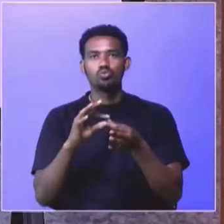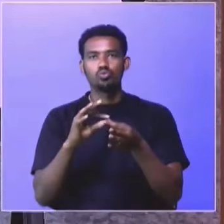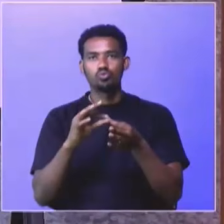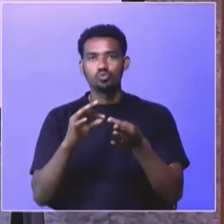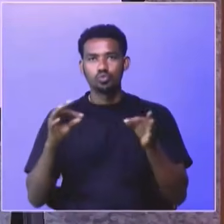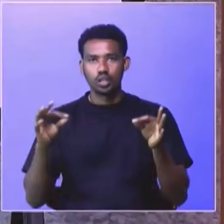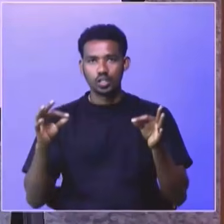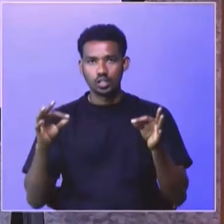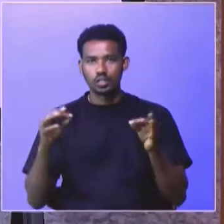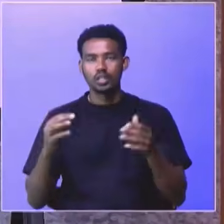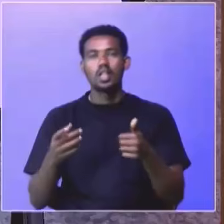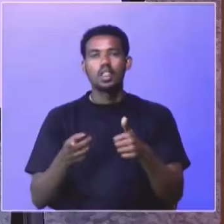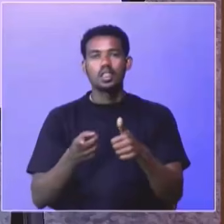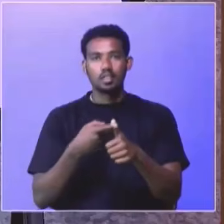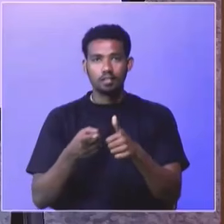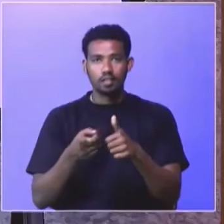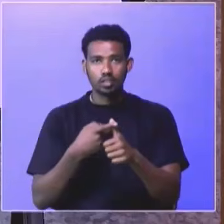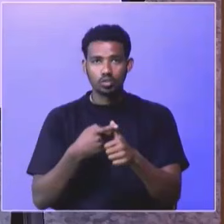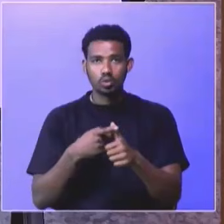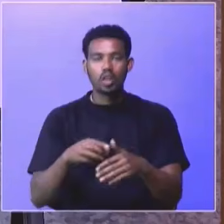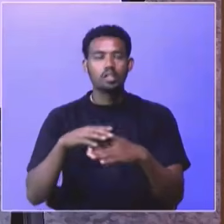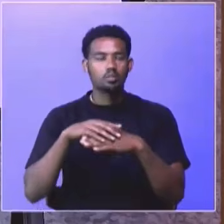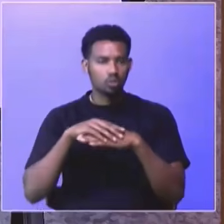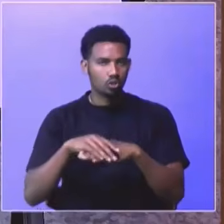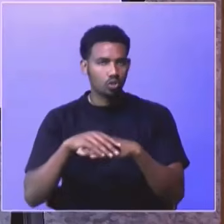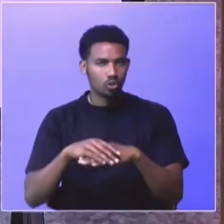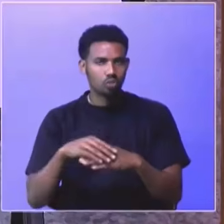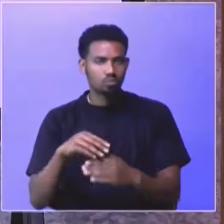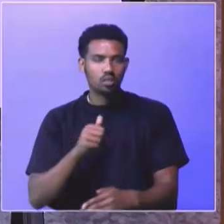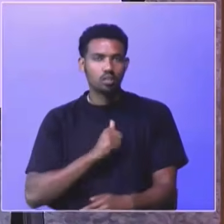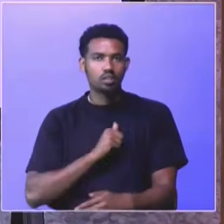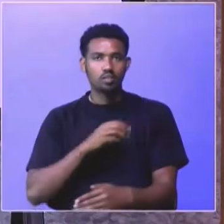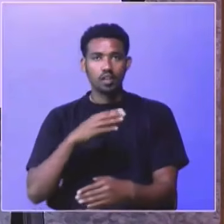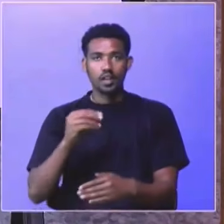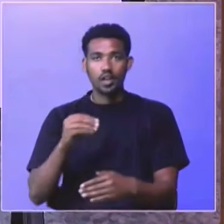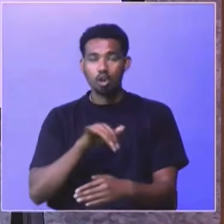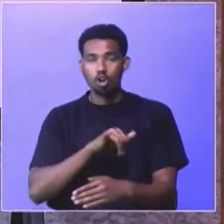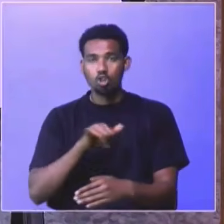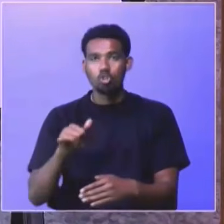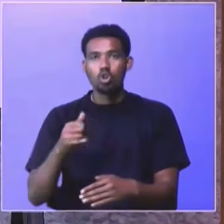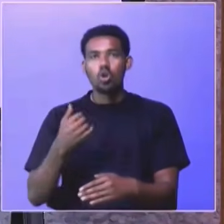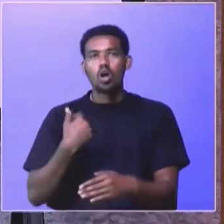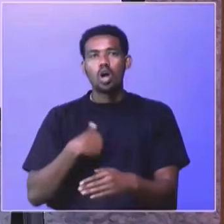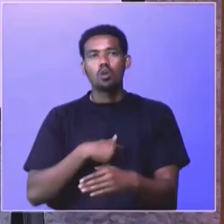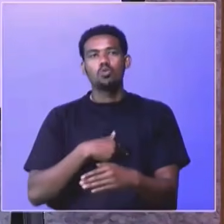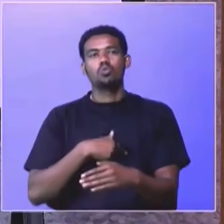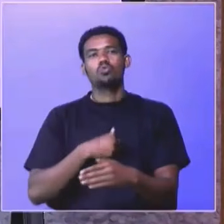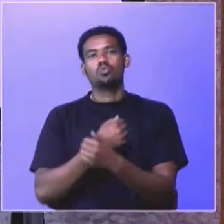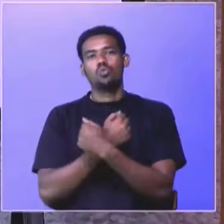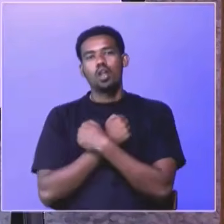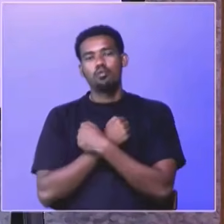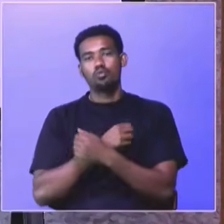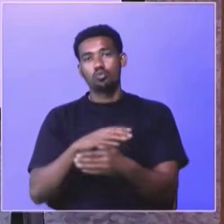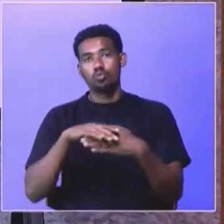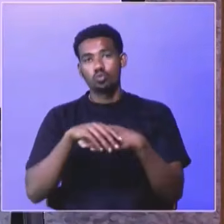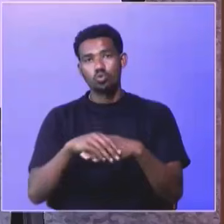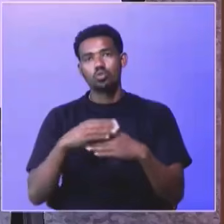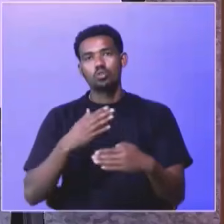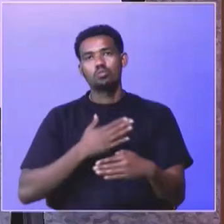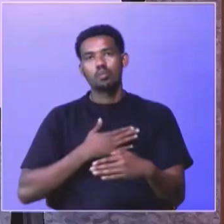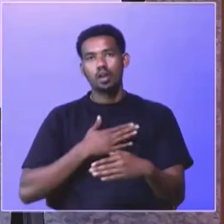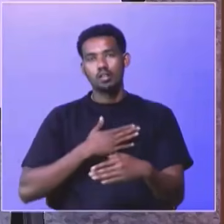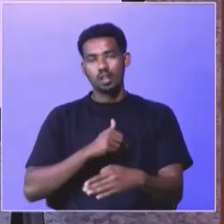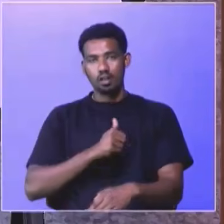is, let me introduce myself. And also, I would love to introduce myself.